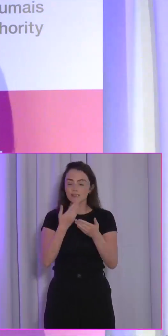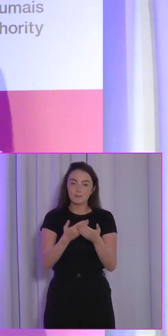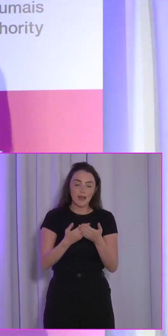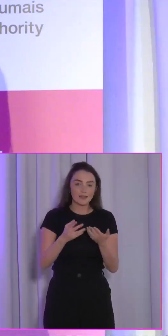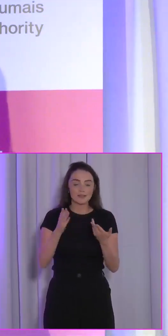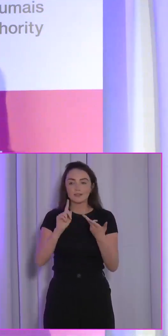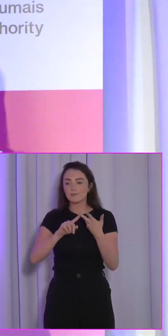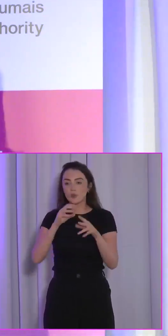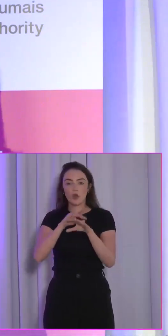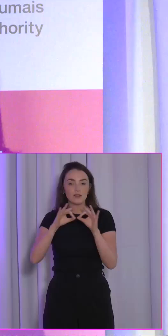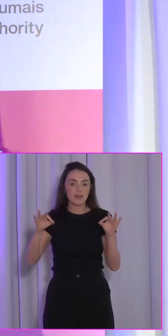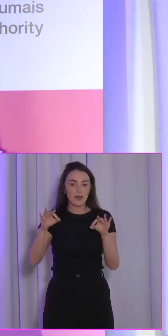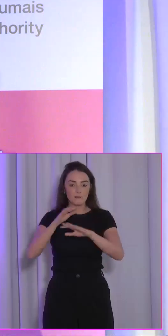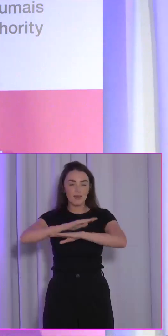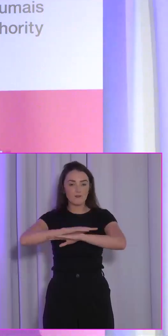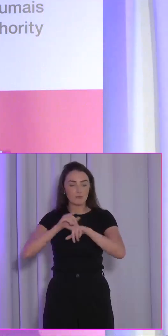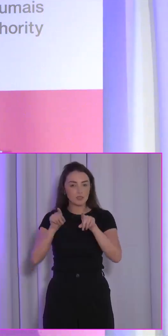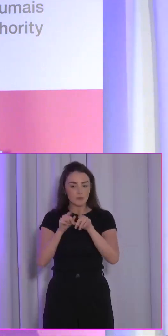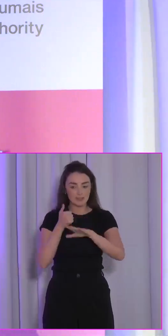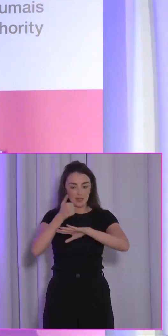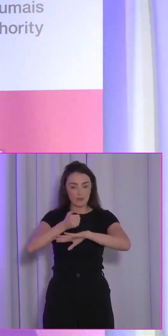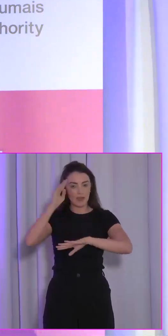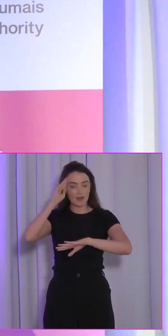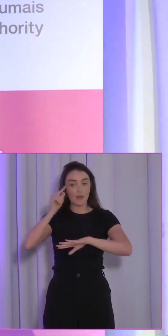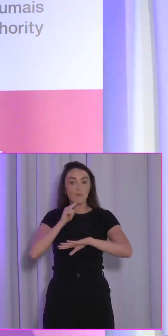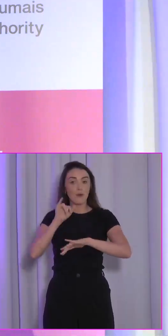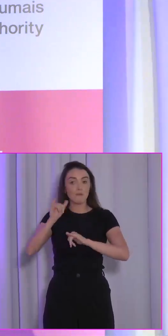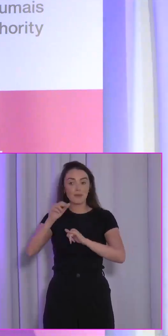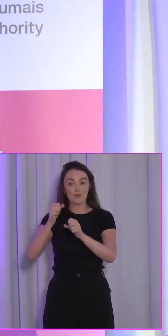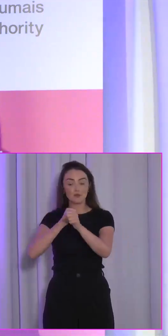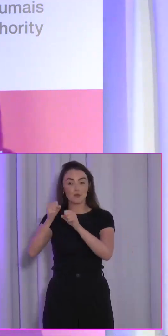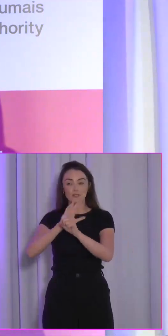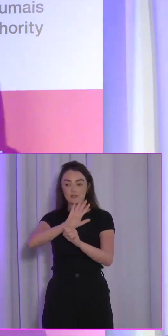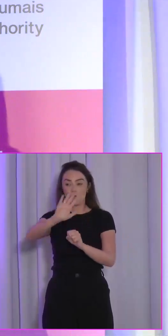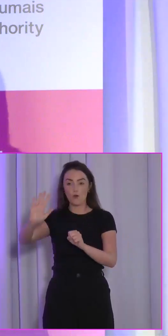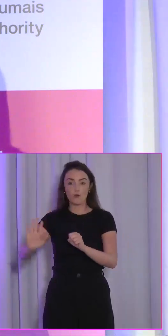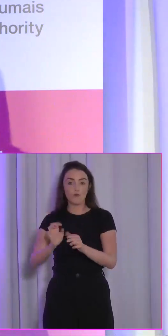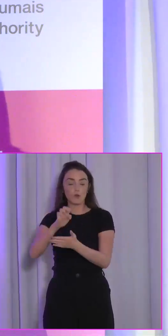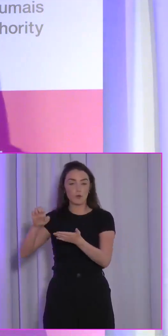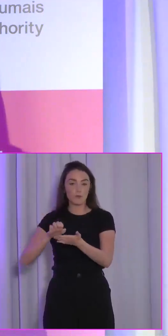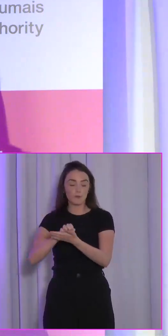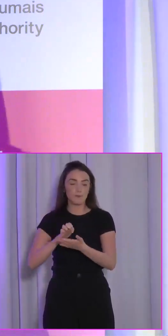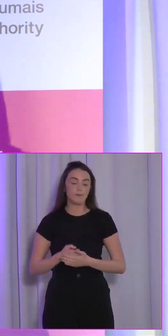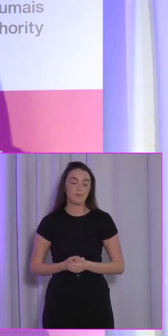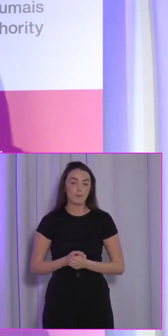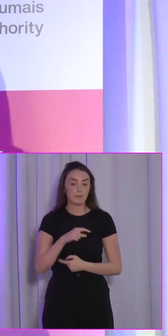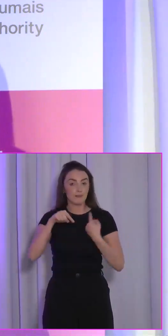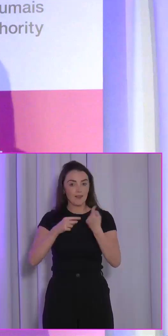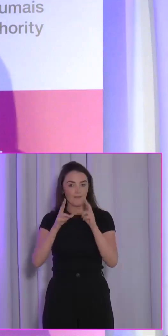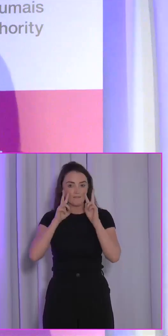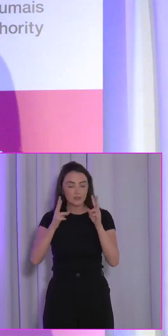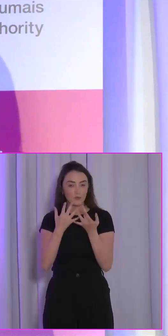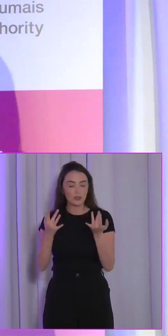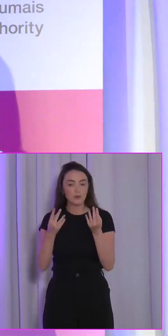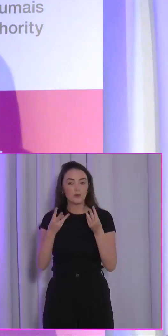and online platforms who are established in Ireland, but who may have services across all of Europe. Our vision is